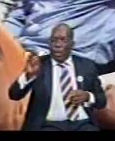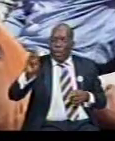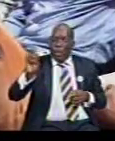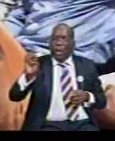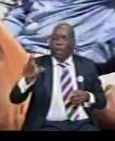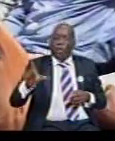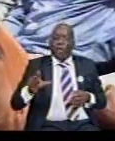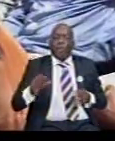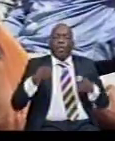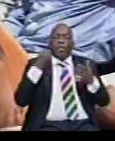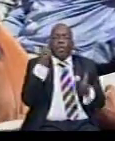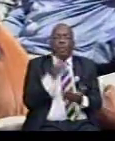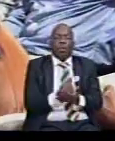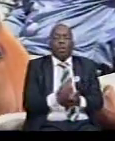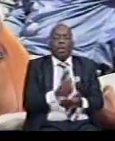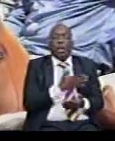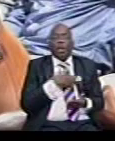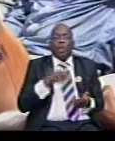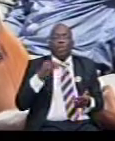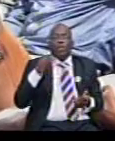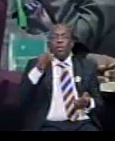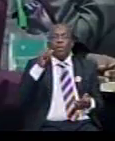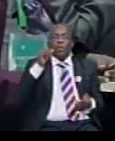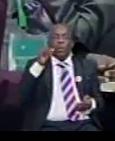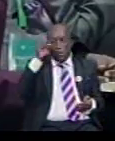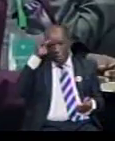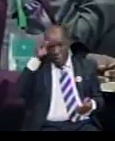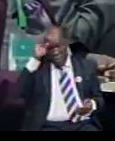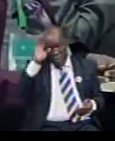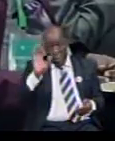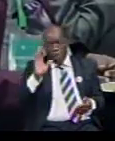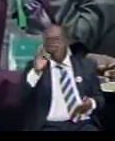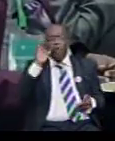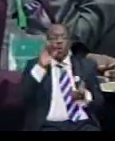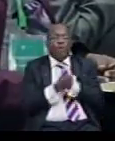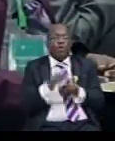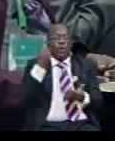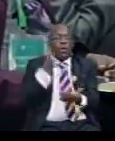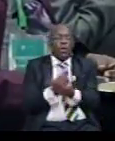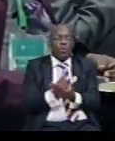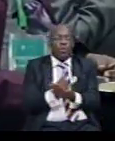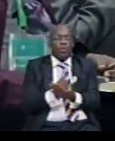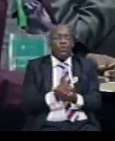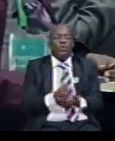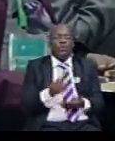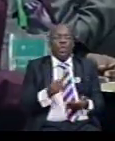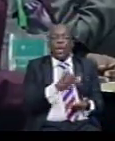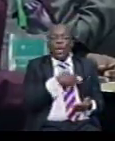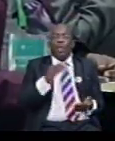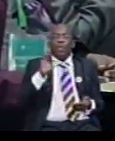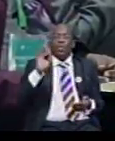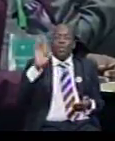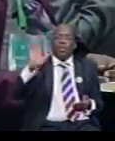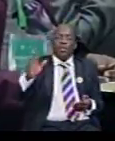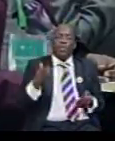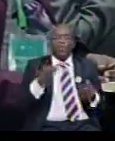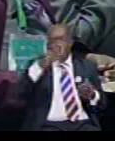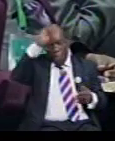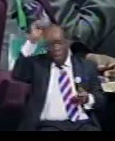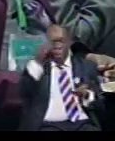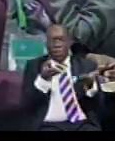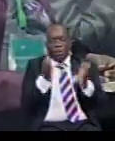Healed his wife. Amen. Amen. Healed his maidservant. Amen. Amen. And